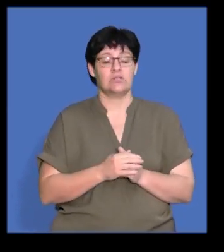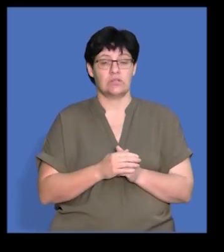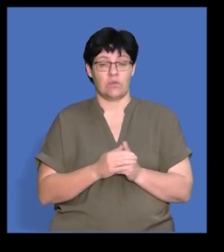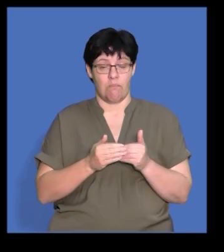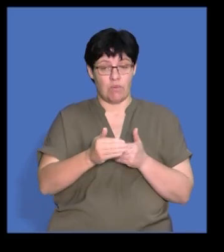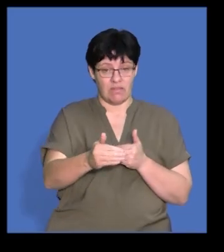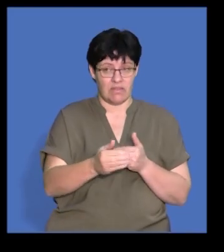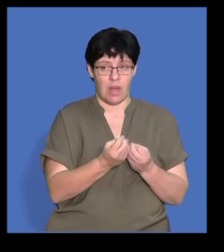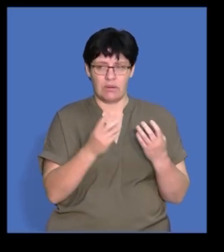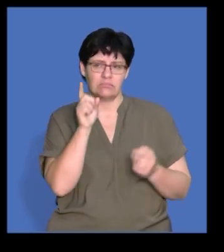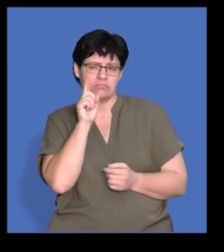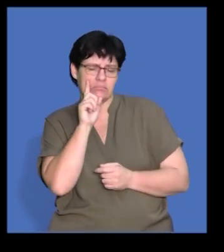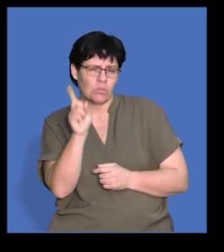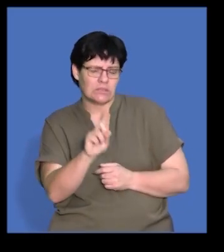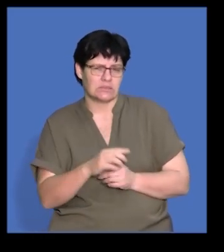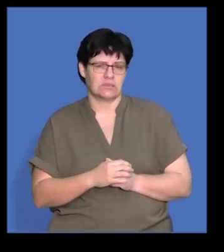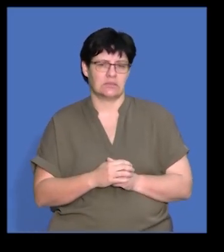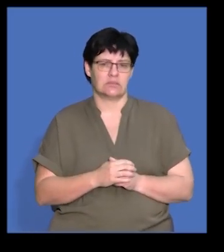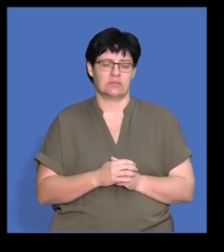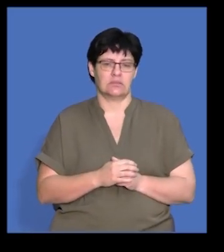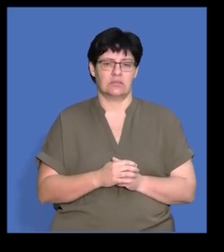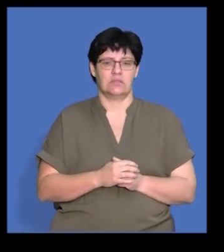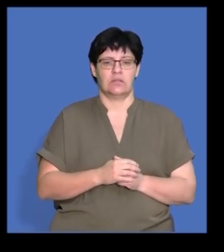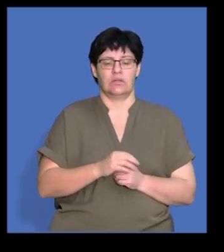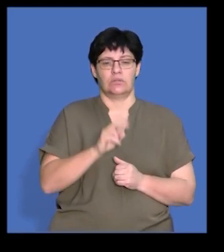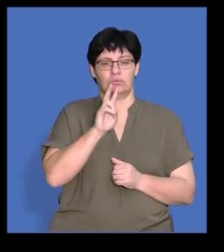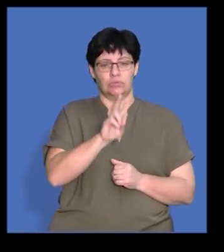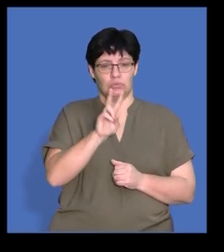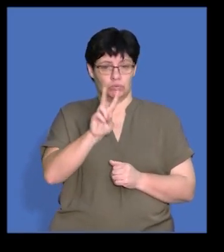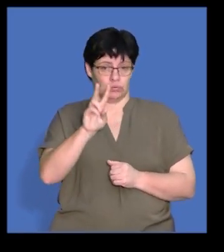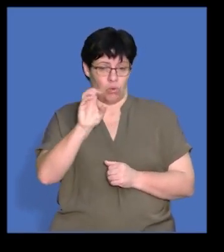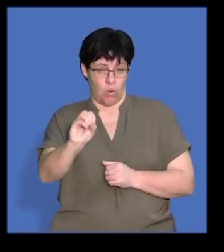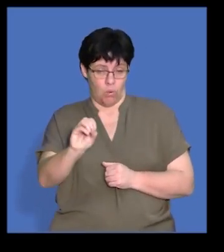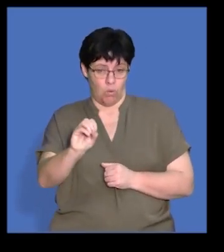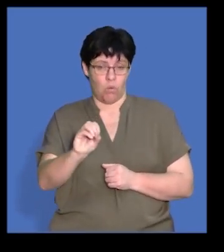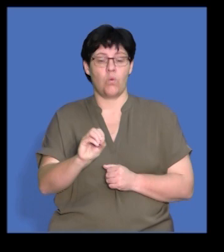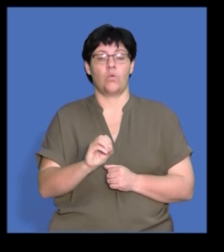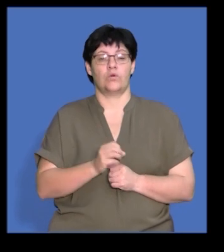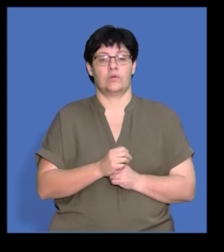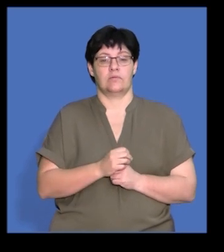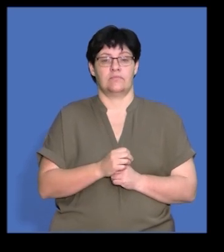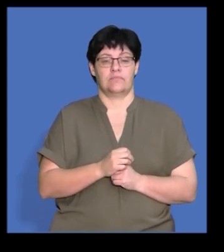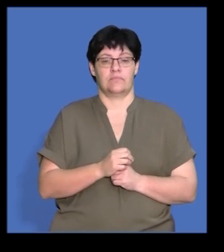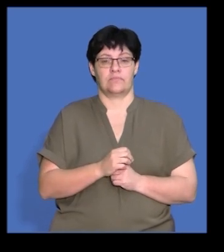breadth, let's just check what that was. The width was 220. So that was 220